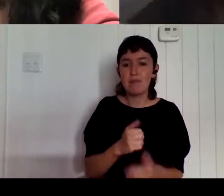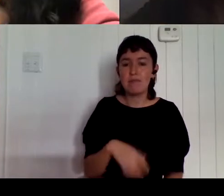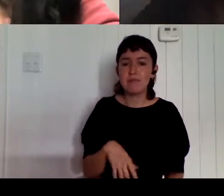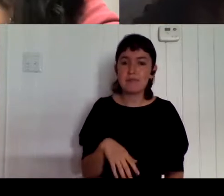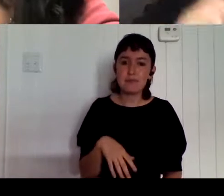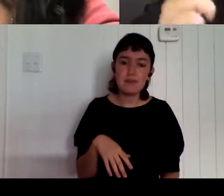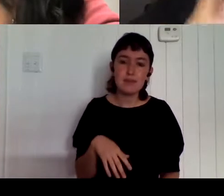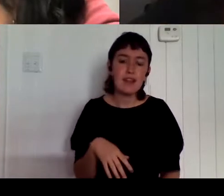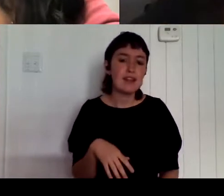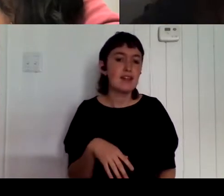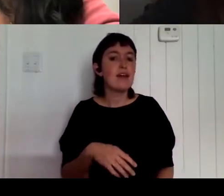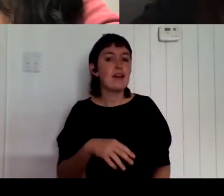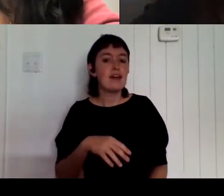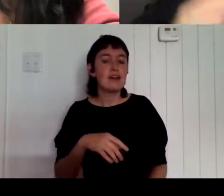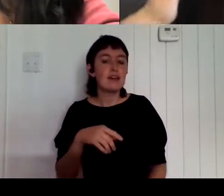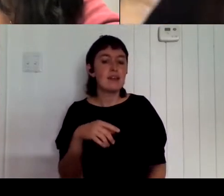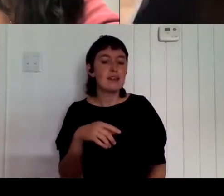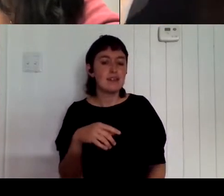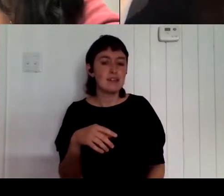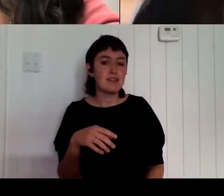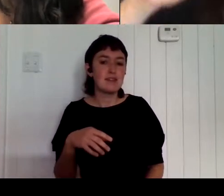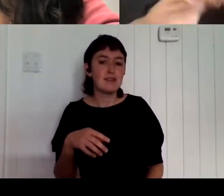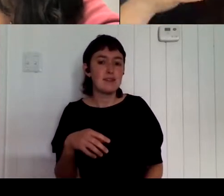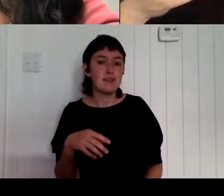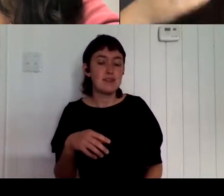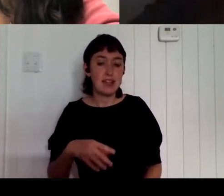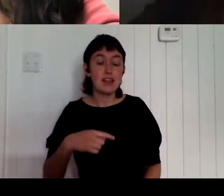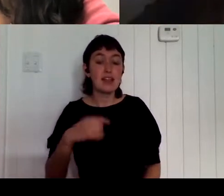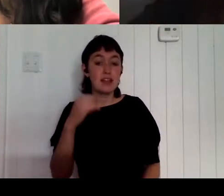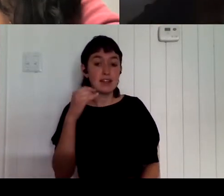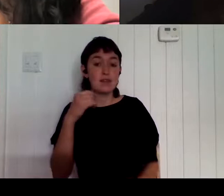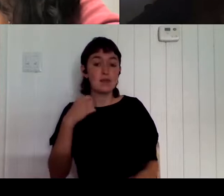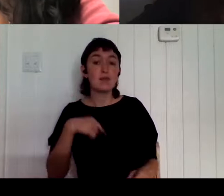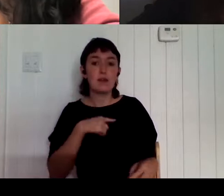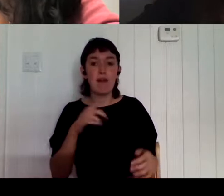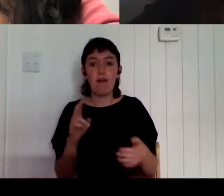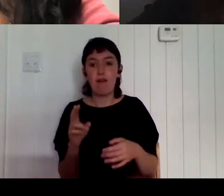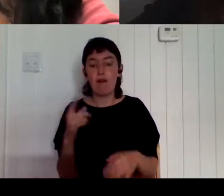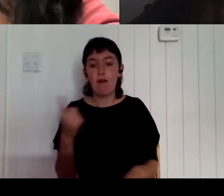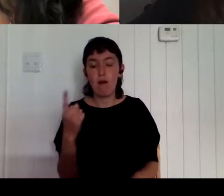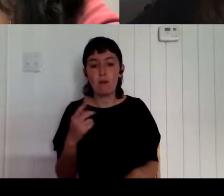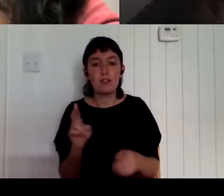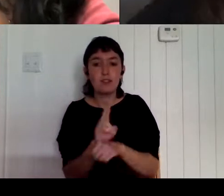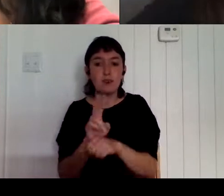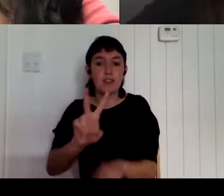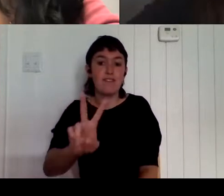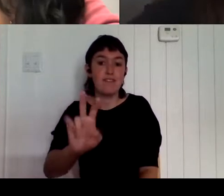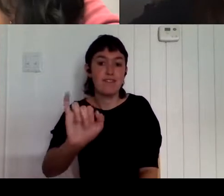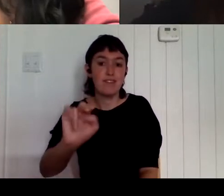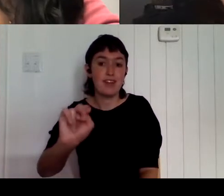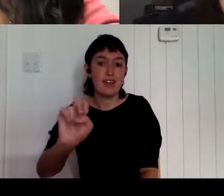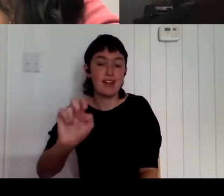know what to do with, uh, with places that jellyfish happen to be. And we always carry a bottle of vinegar with us just in case. Although I think